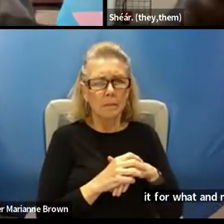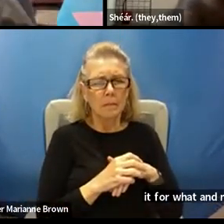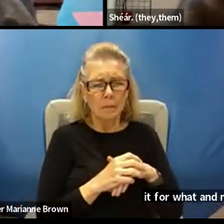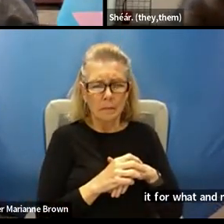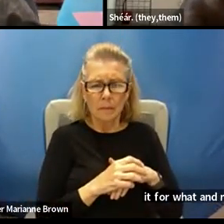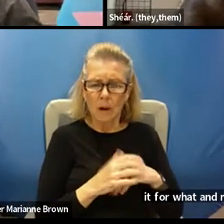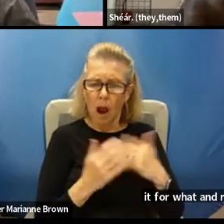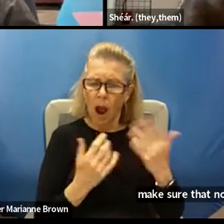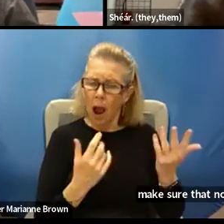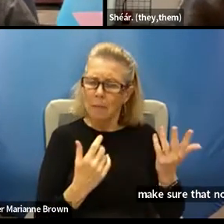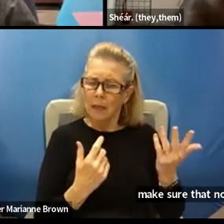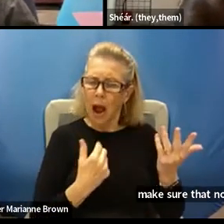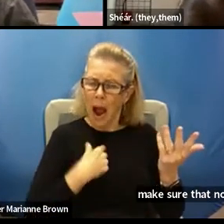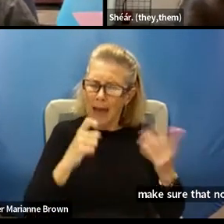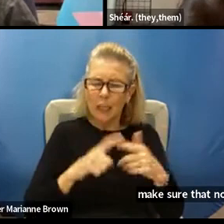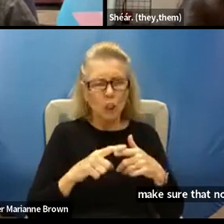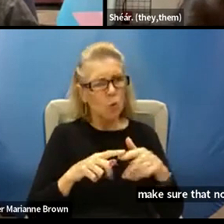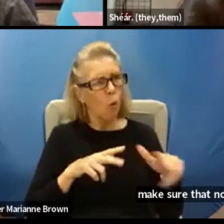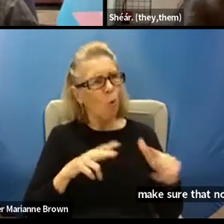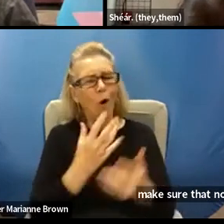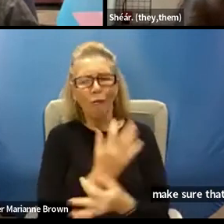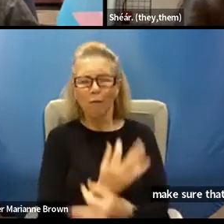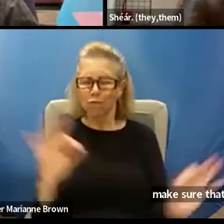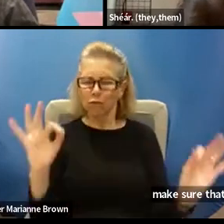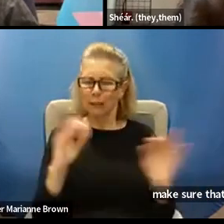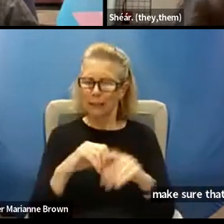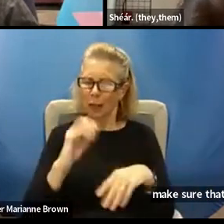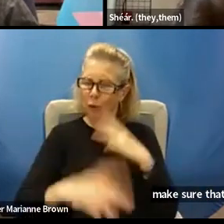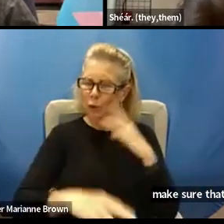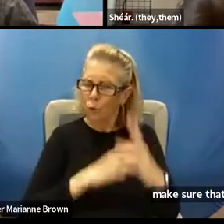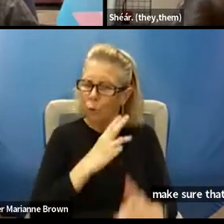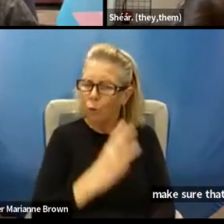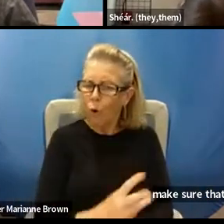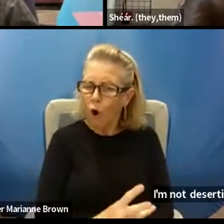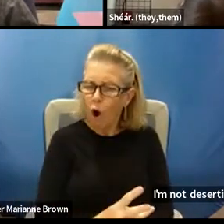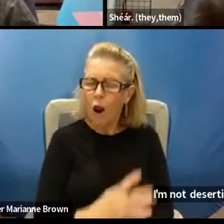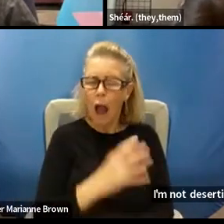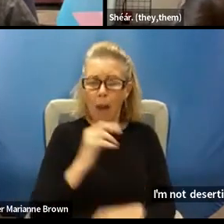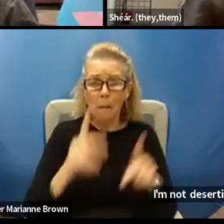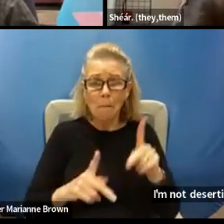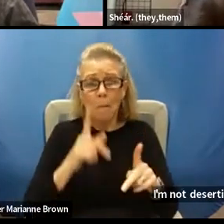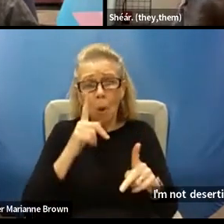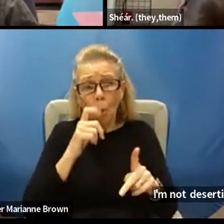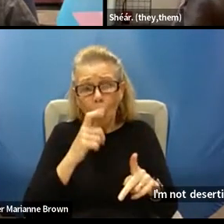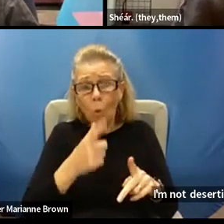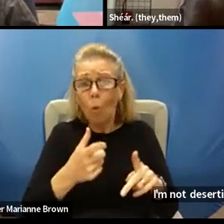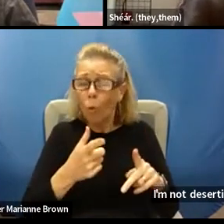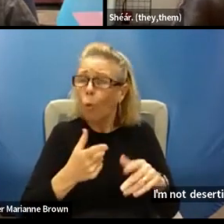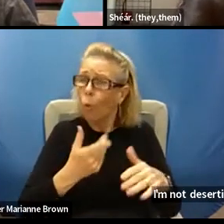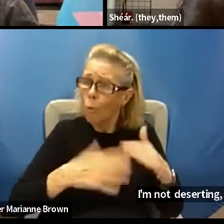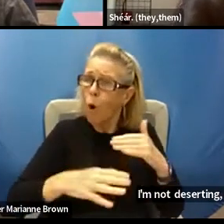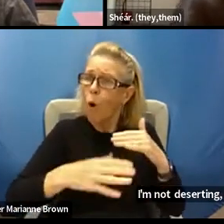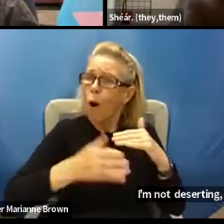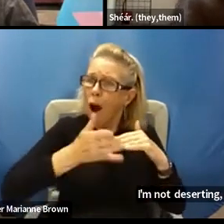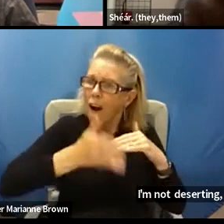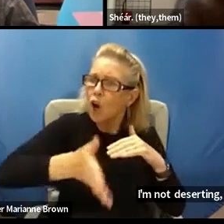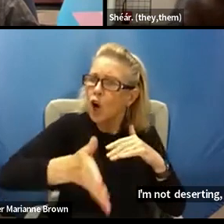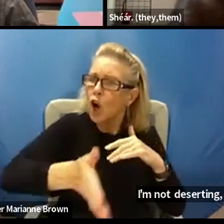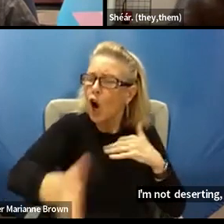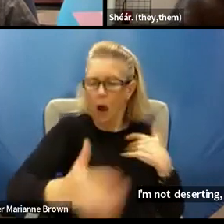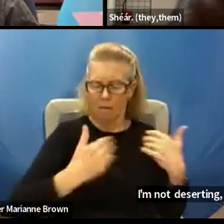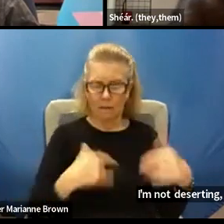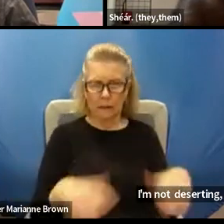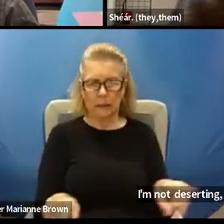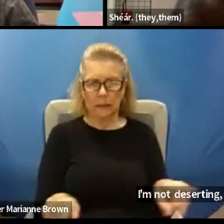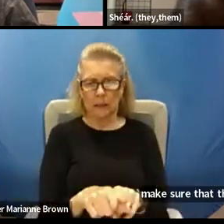free in this world as I deserve to, but the people that come after me to make sure that they are given that same right, if